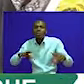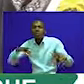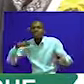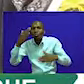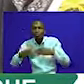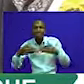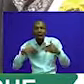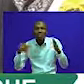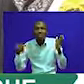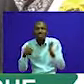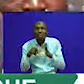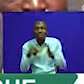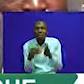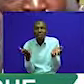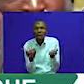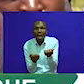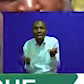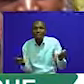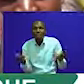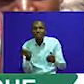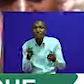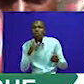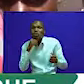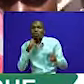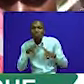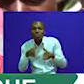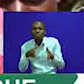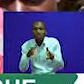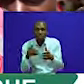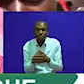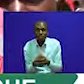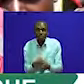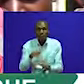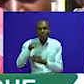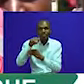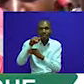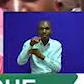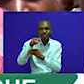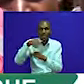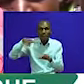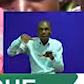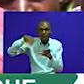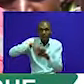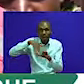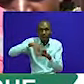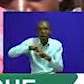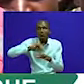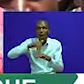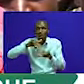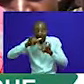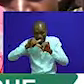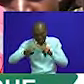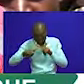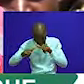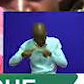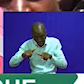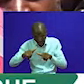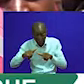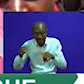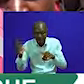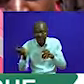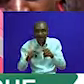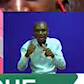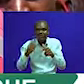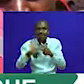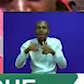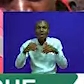whereby the roads are rendered impassable. What we are calling upon the members who stay in Yasasa area, where there is,